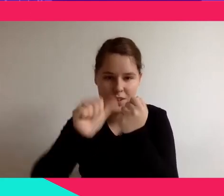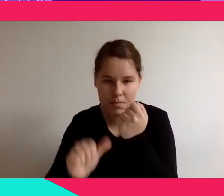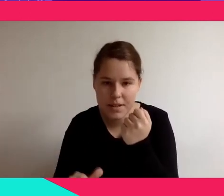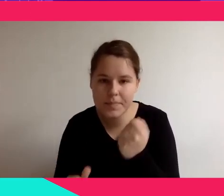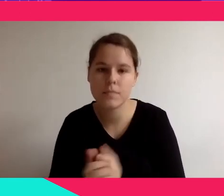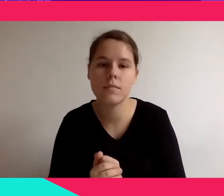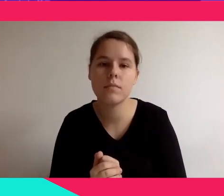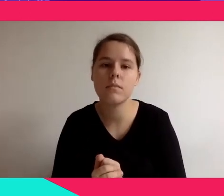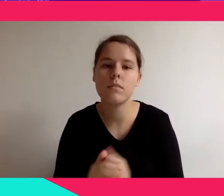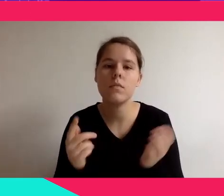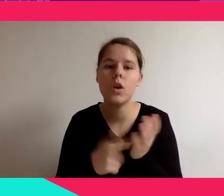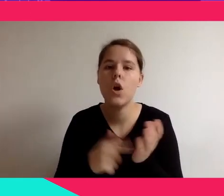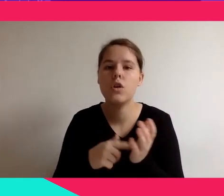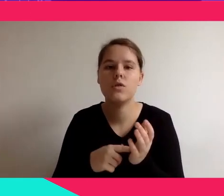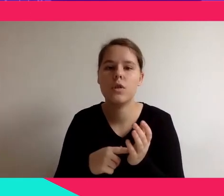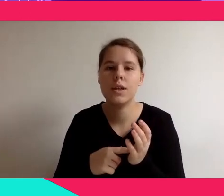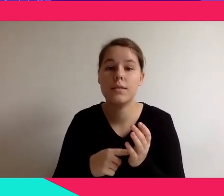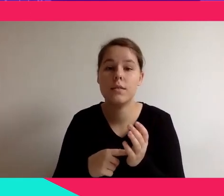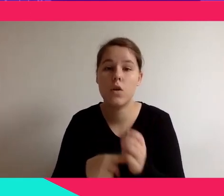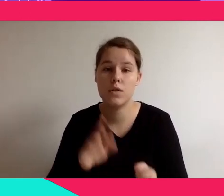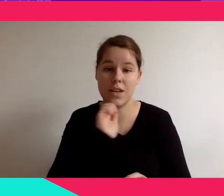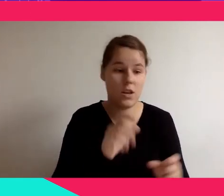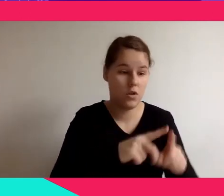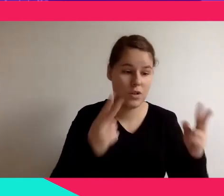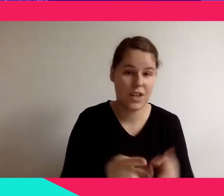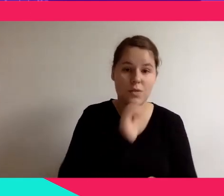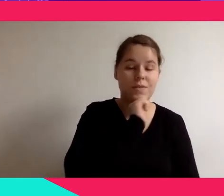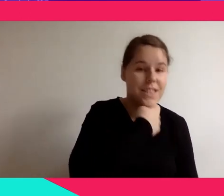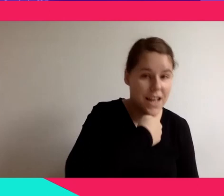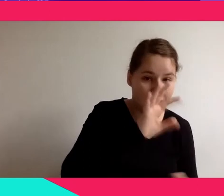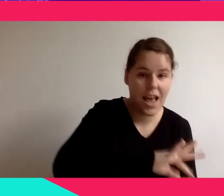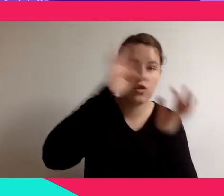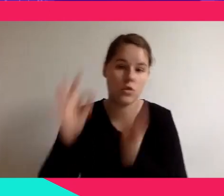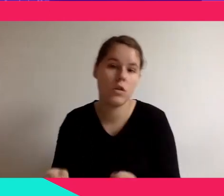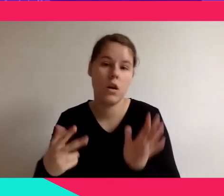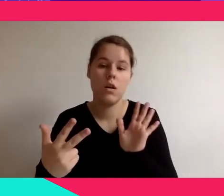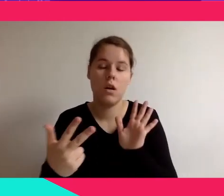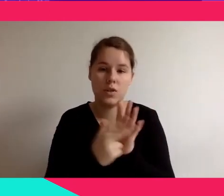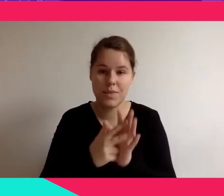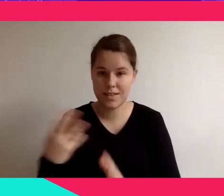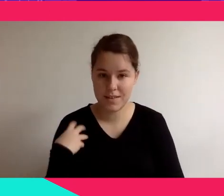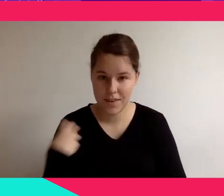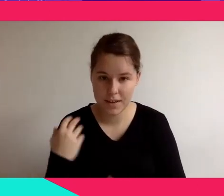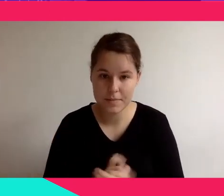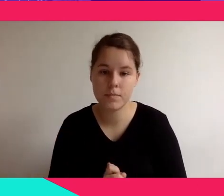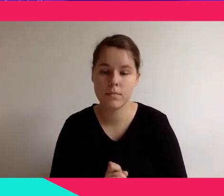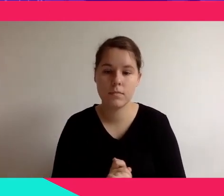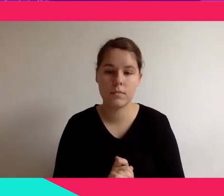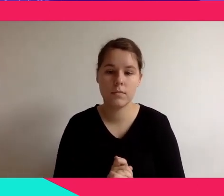antiquity to the 18th century. And a lot of this is